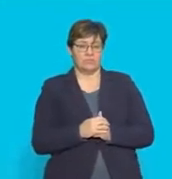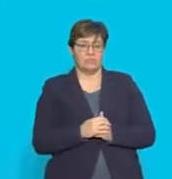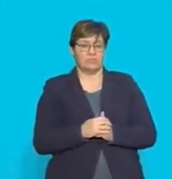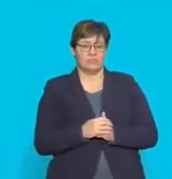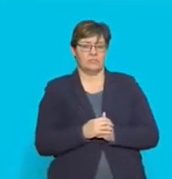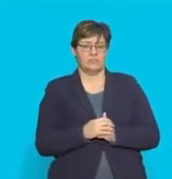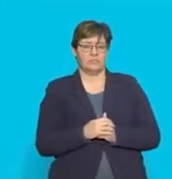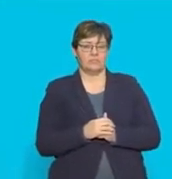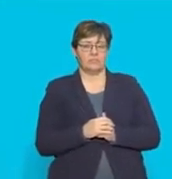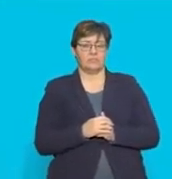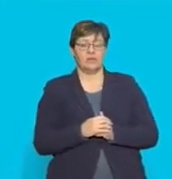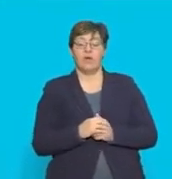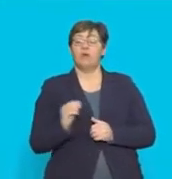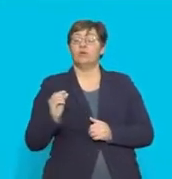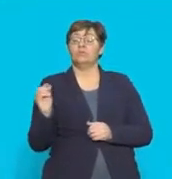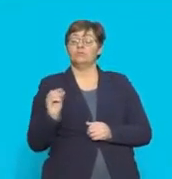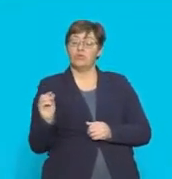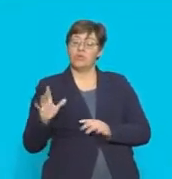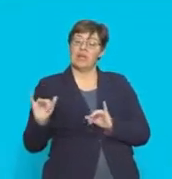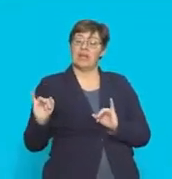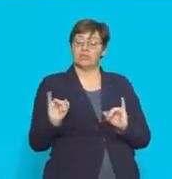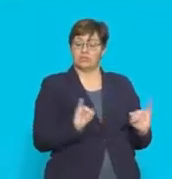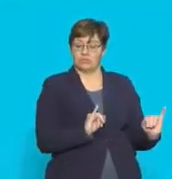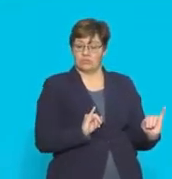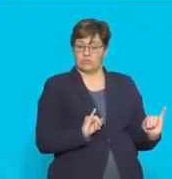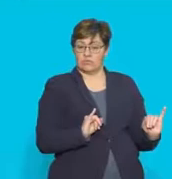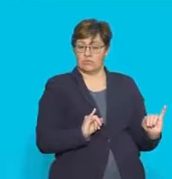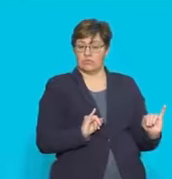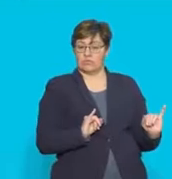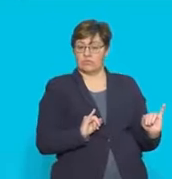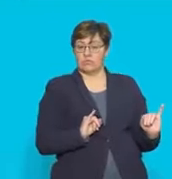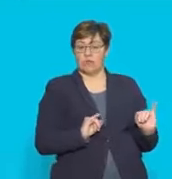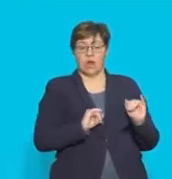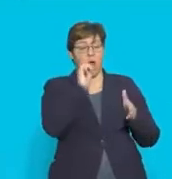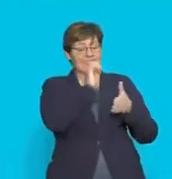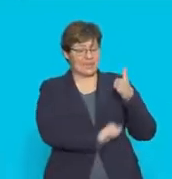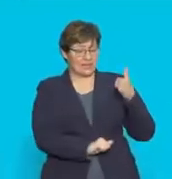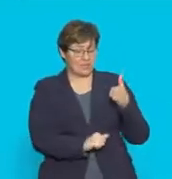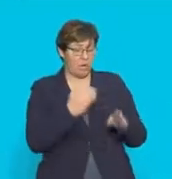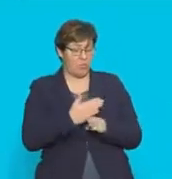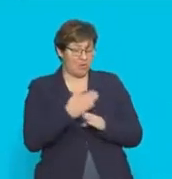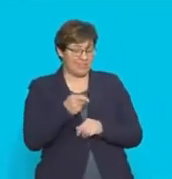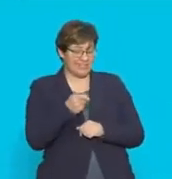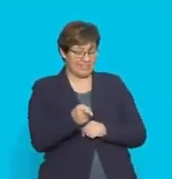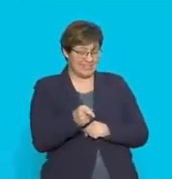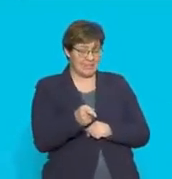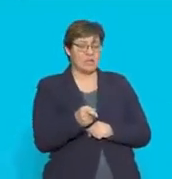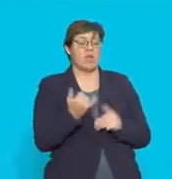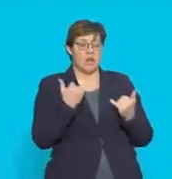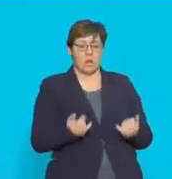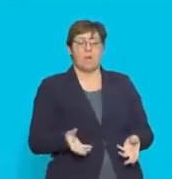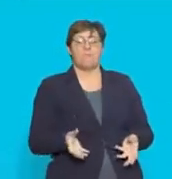soon as I start introducing the subtraction operation, now I am getting